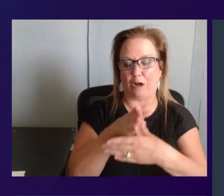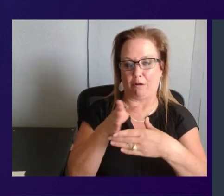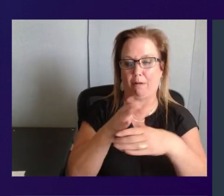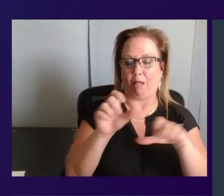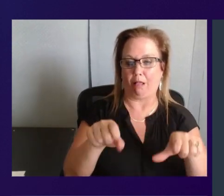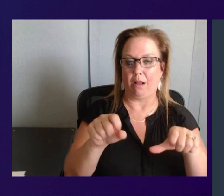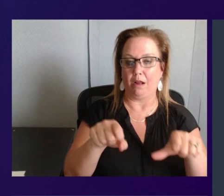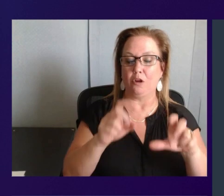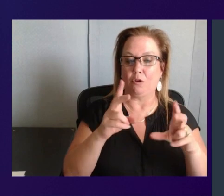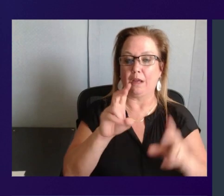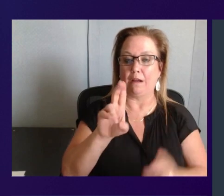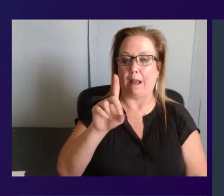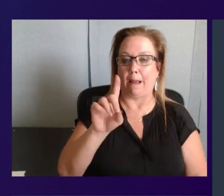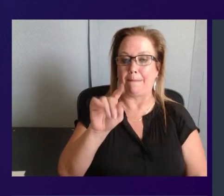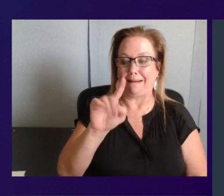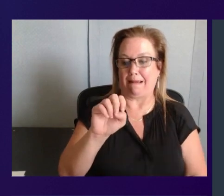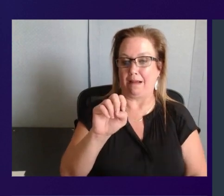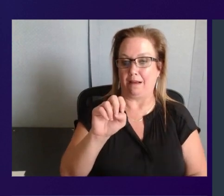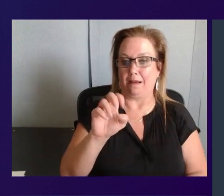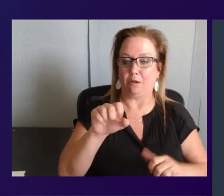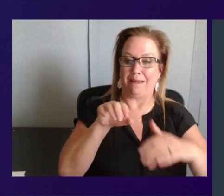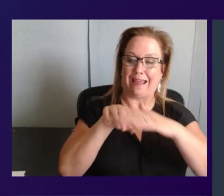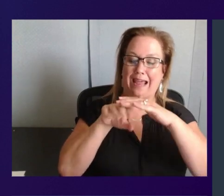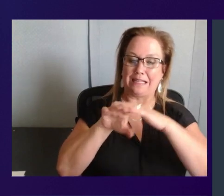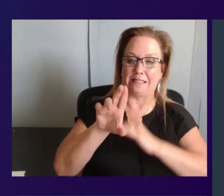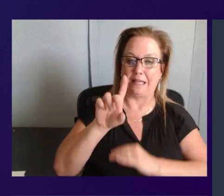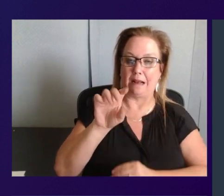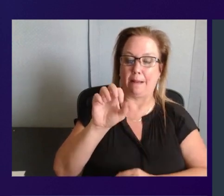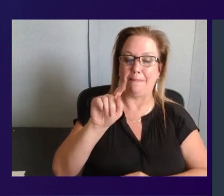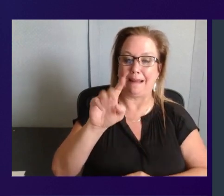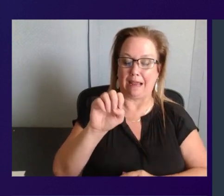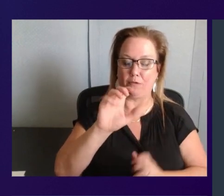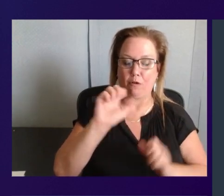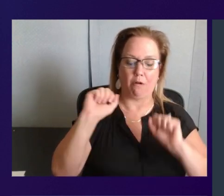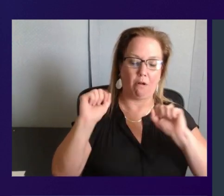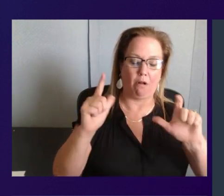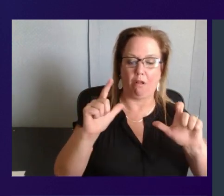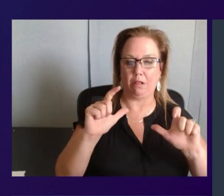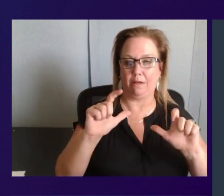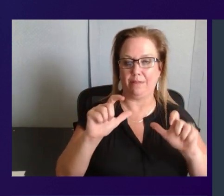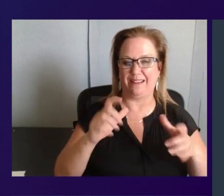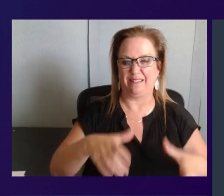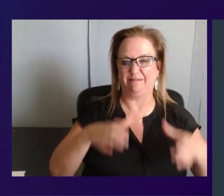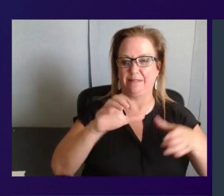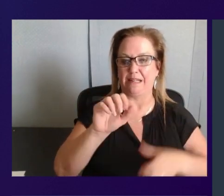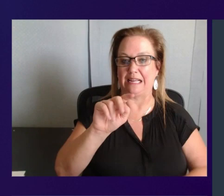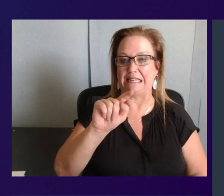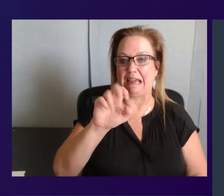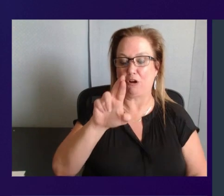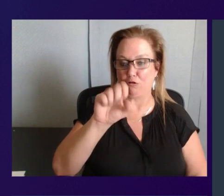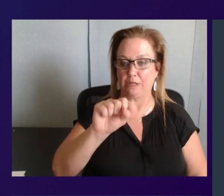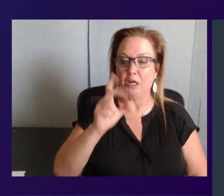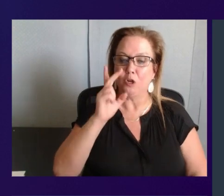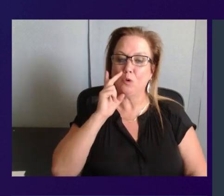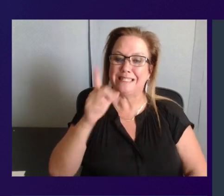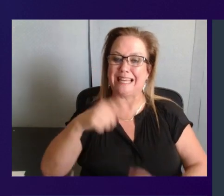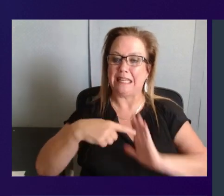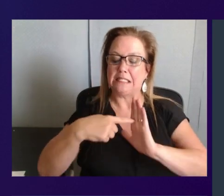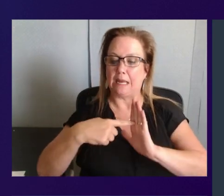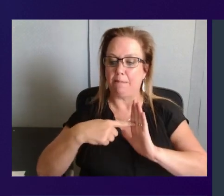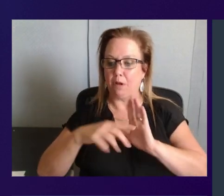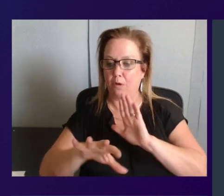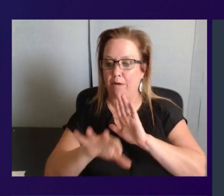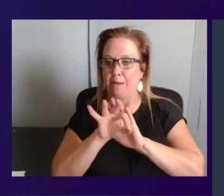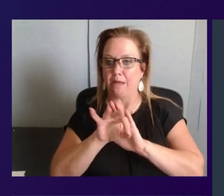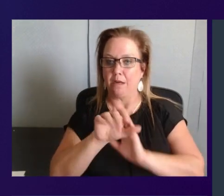an update and then conveniently access that update across all of the associated containers. You can see in this example, we've chosen Aurora